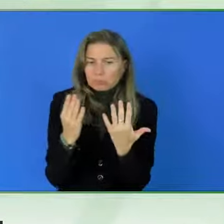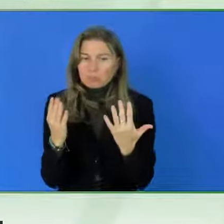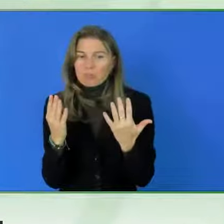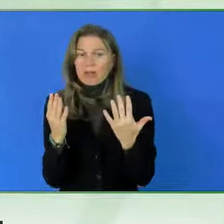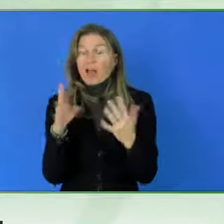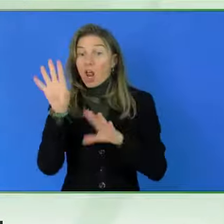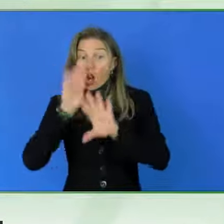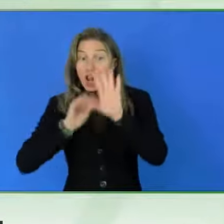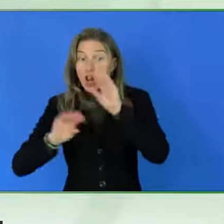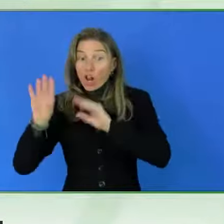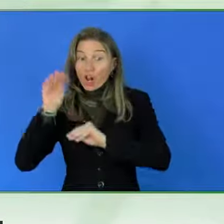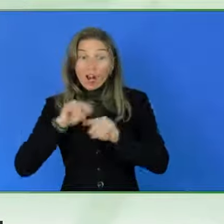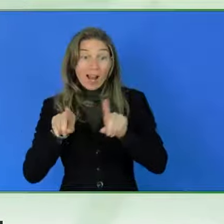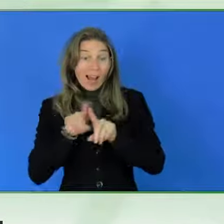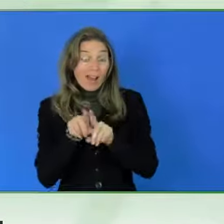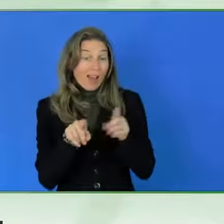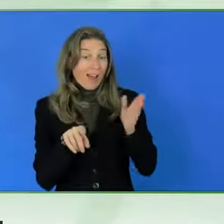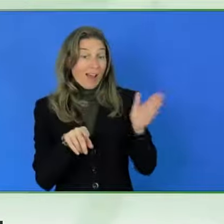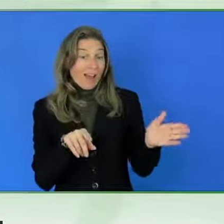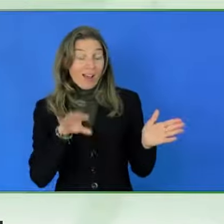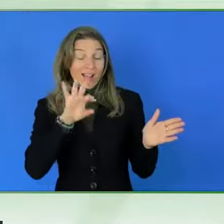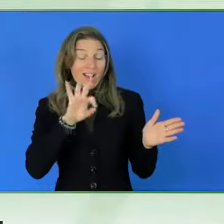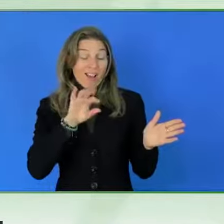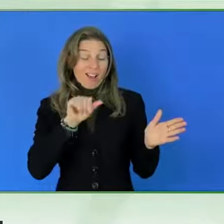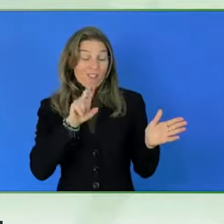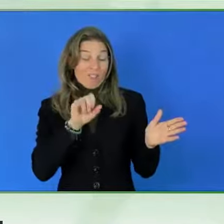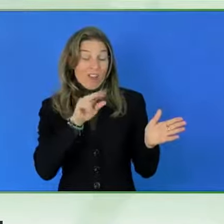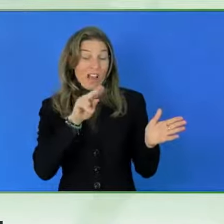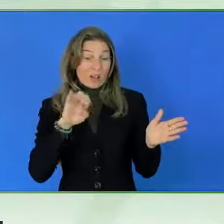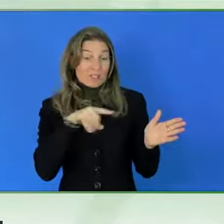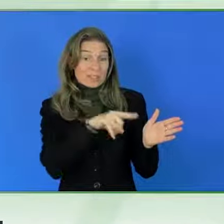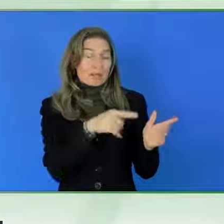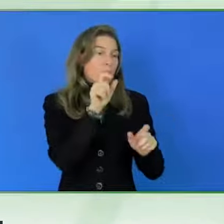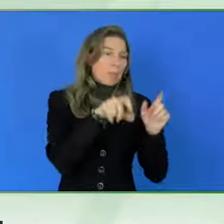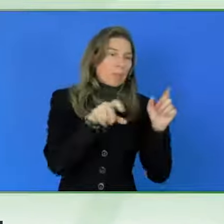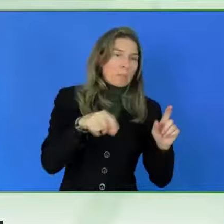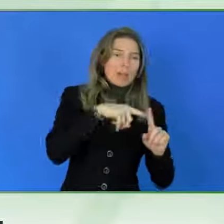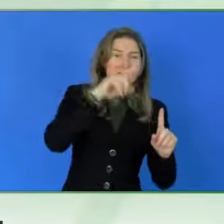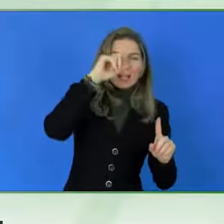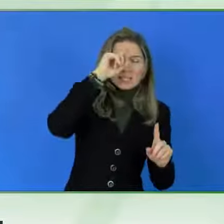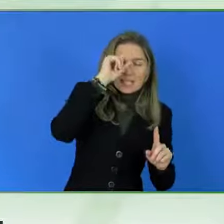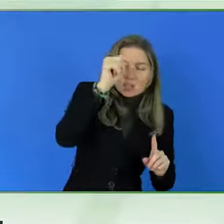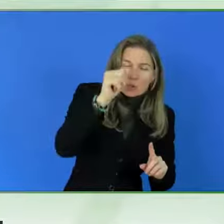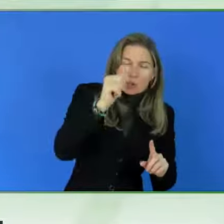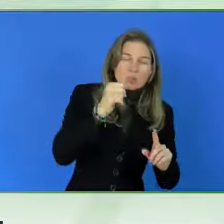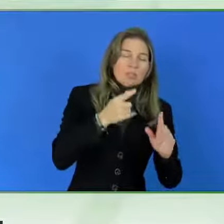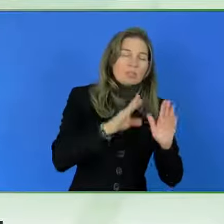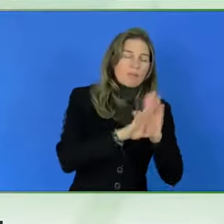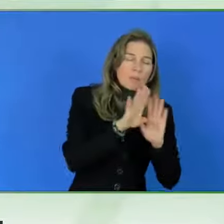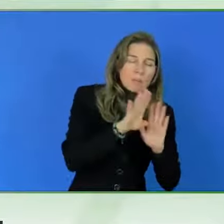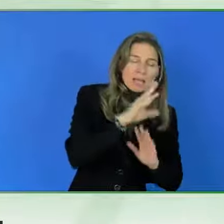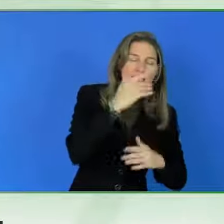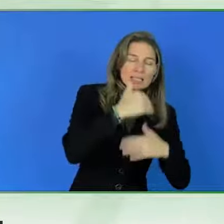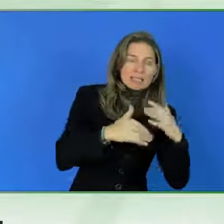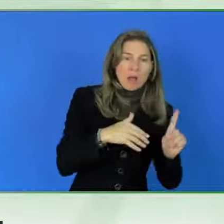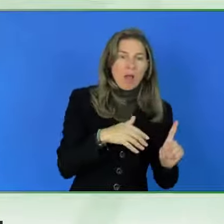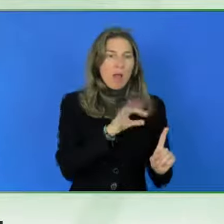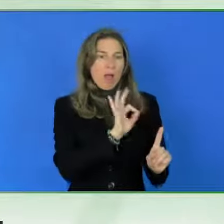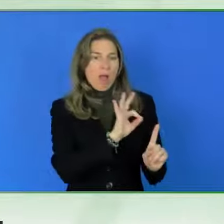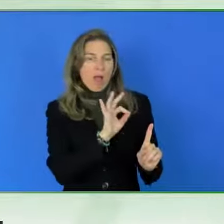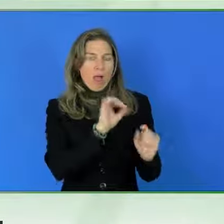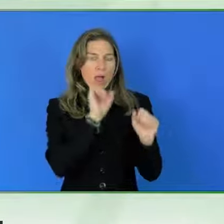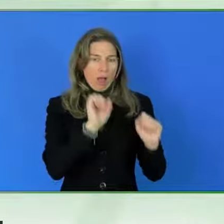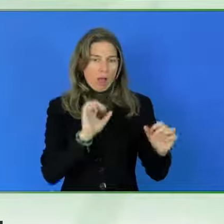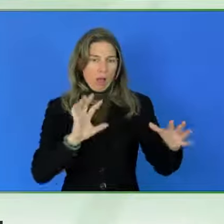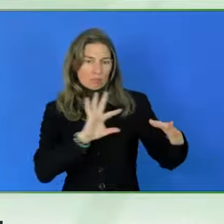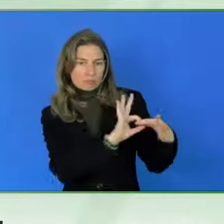one Faustino was describing about people with intellectual and developmental disabilities, to make sure that we can serve every